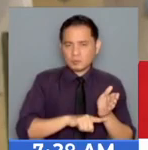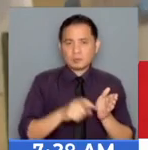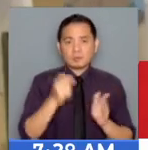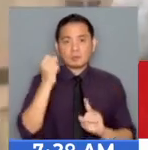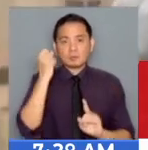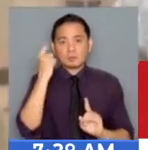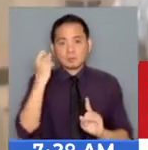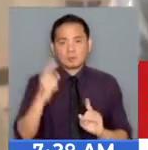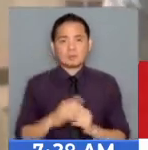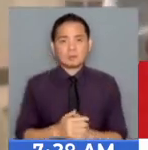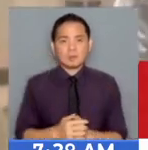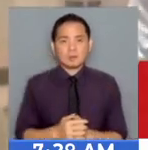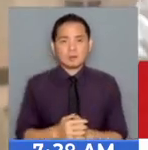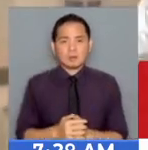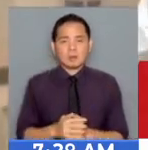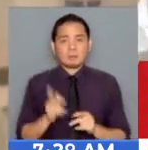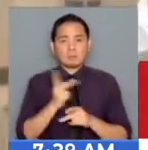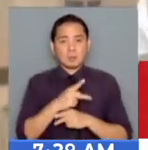service